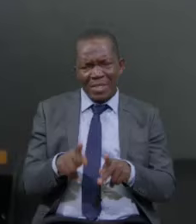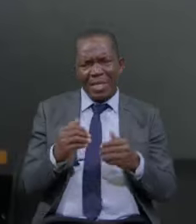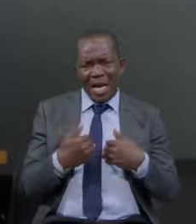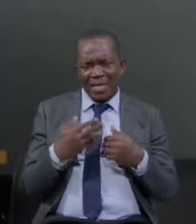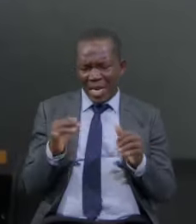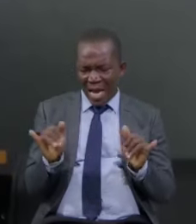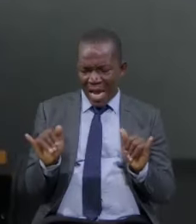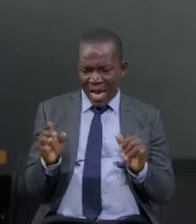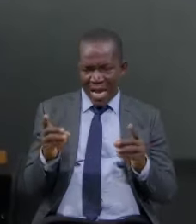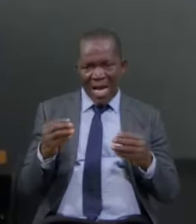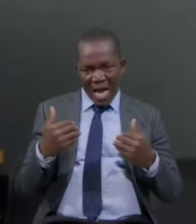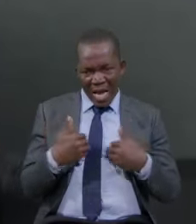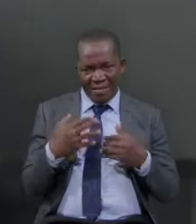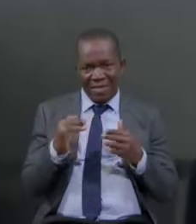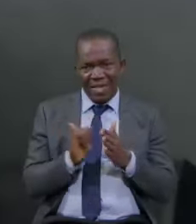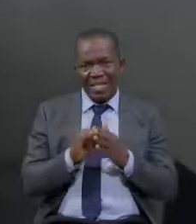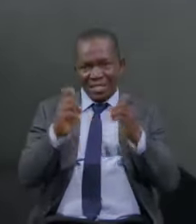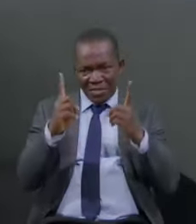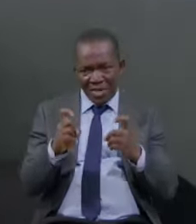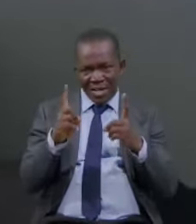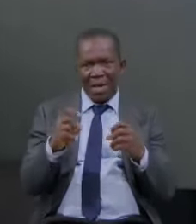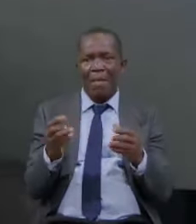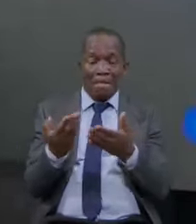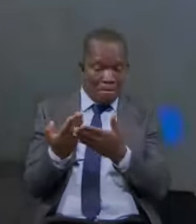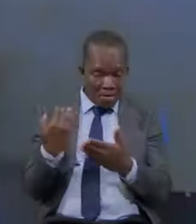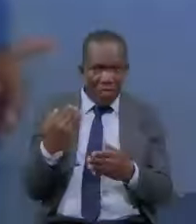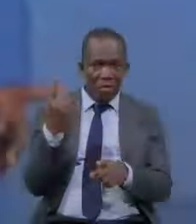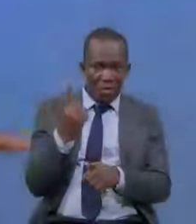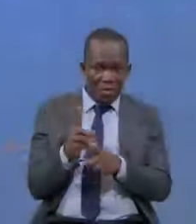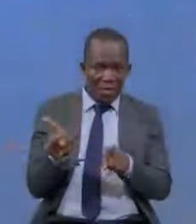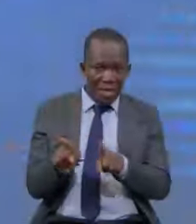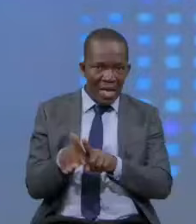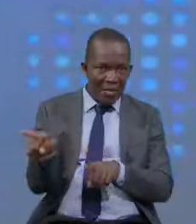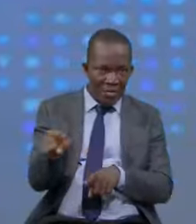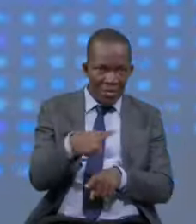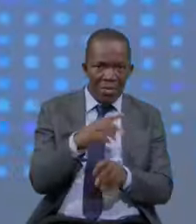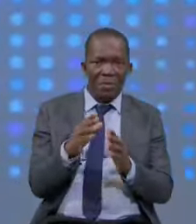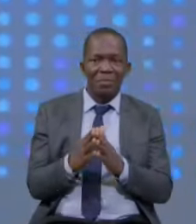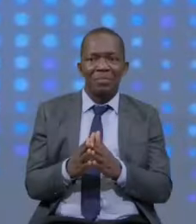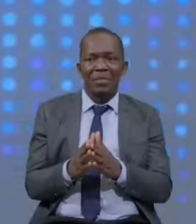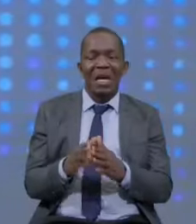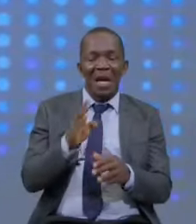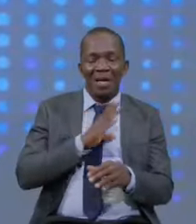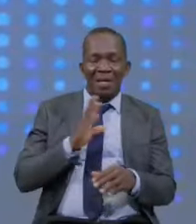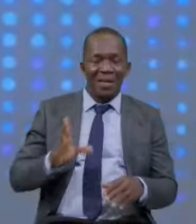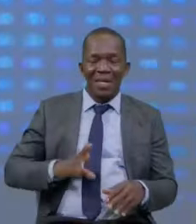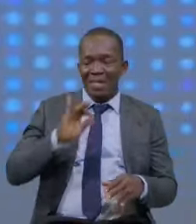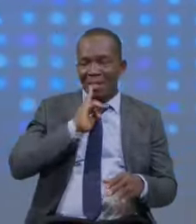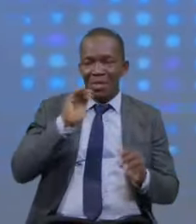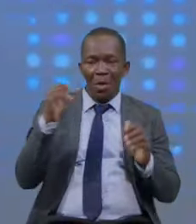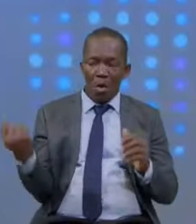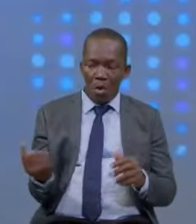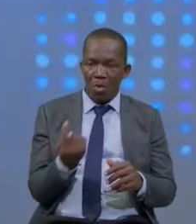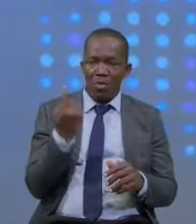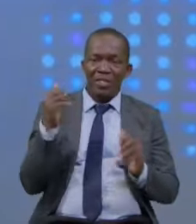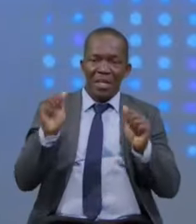to overcome. And that Christ is always able, is the always able Savior. And